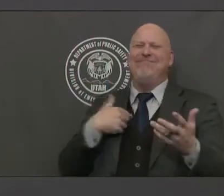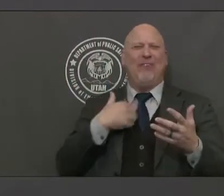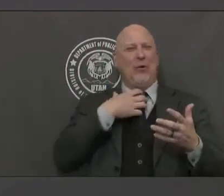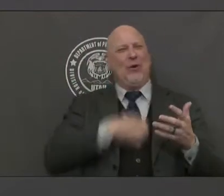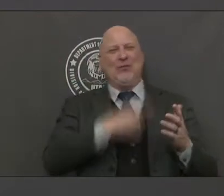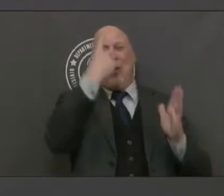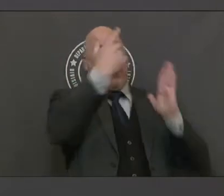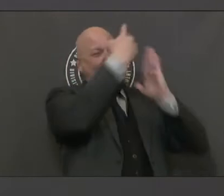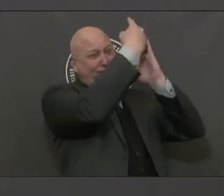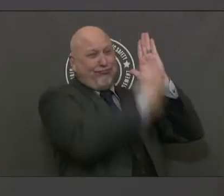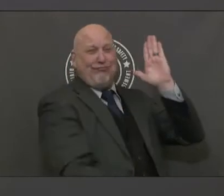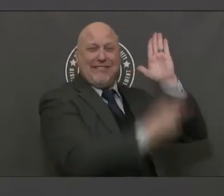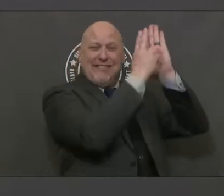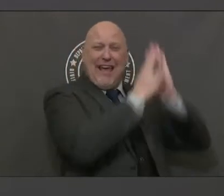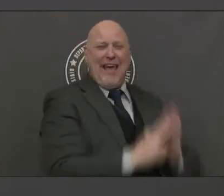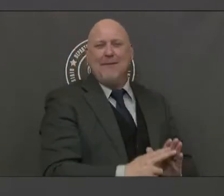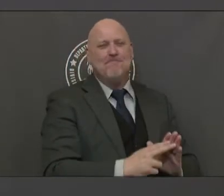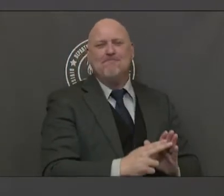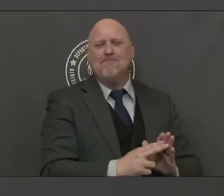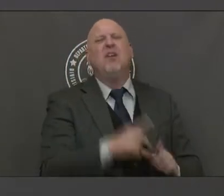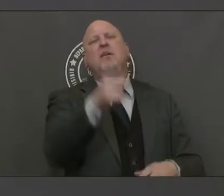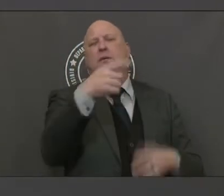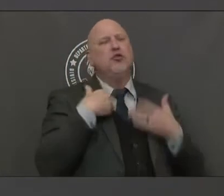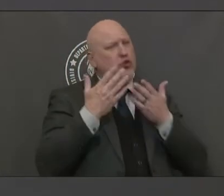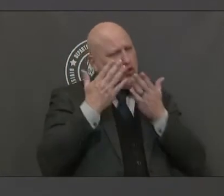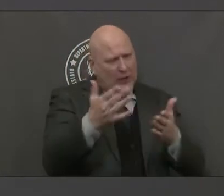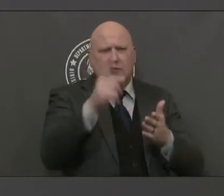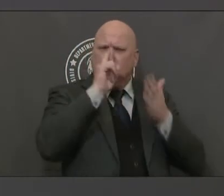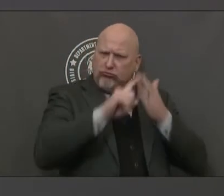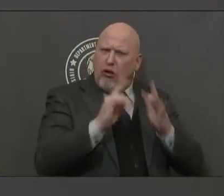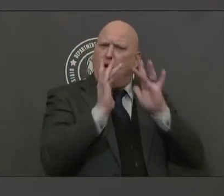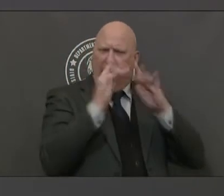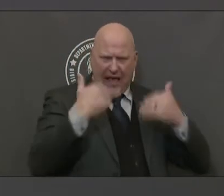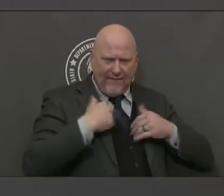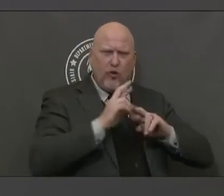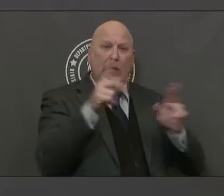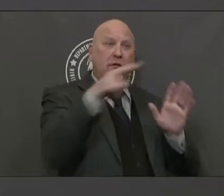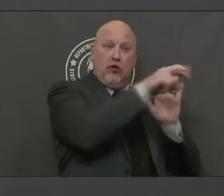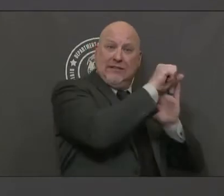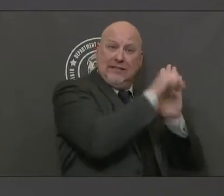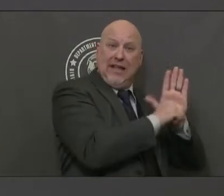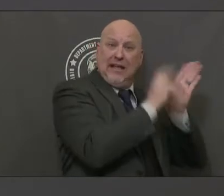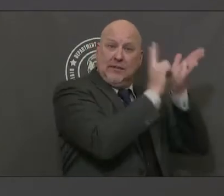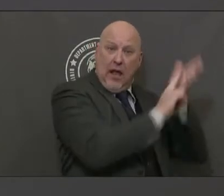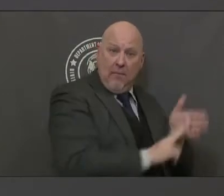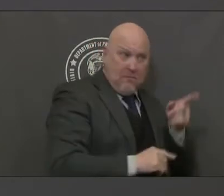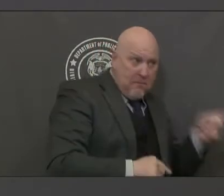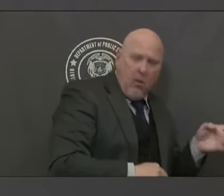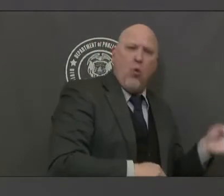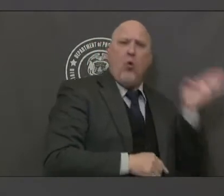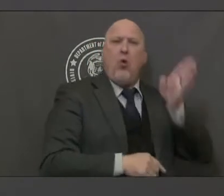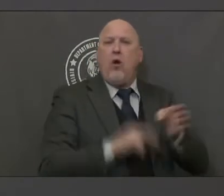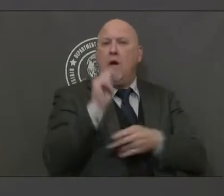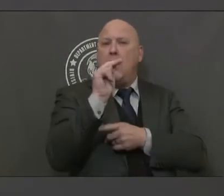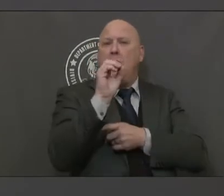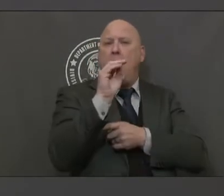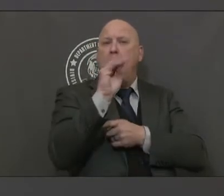one, but keep trying, keep working through that, and again, we're going to keep getting doses in arms. Now, just an update.